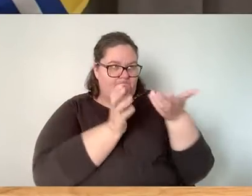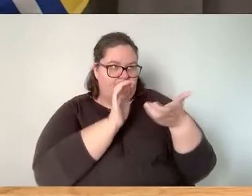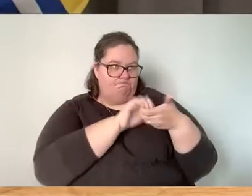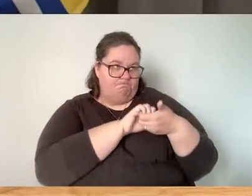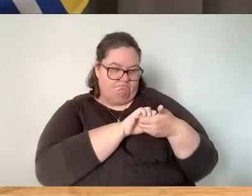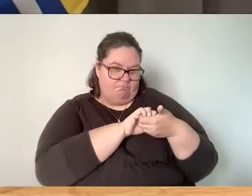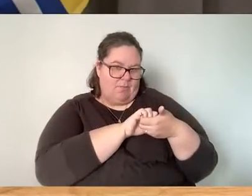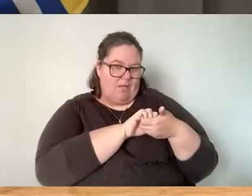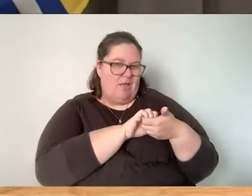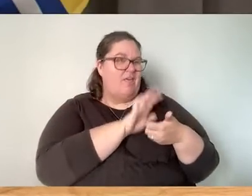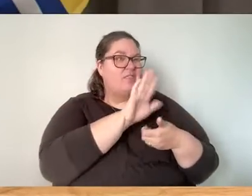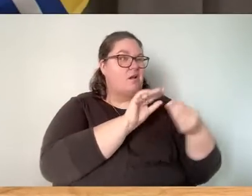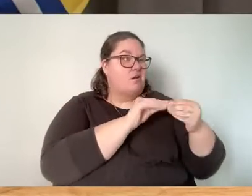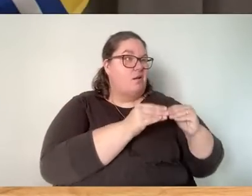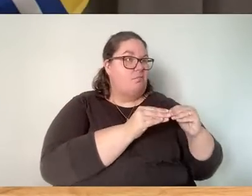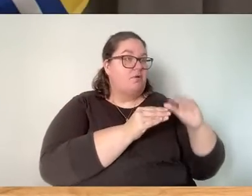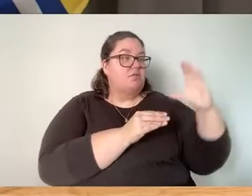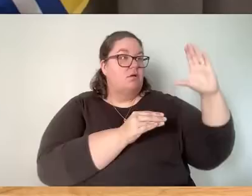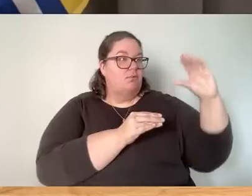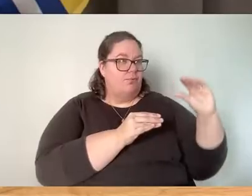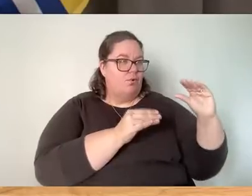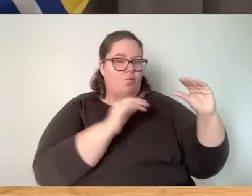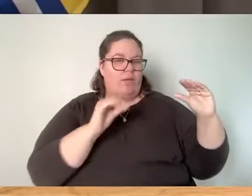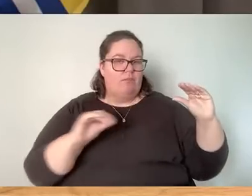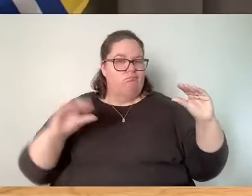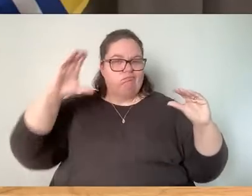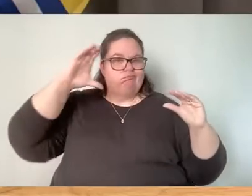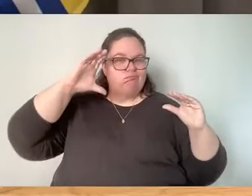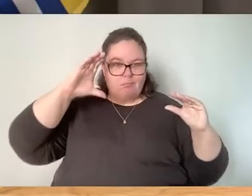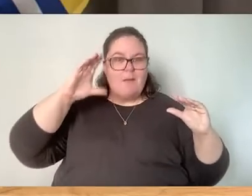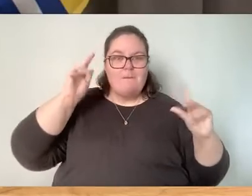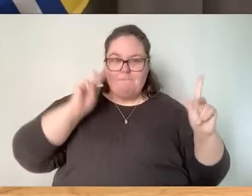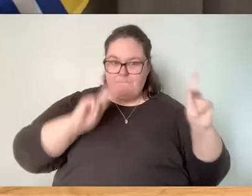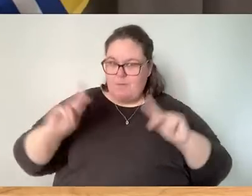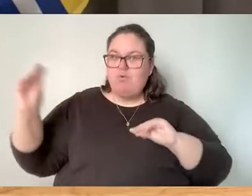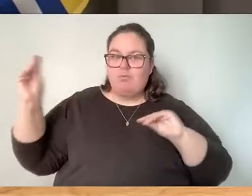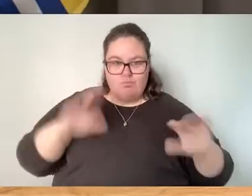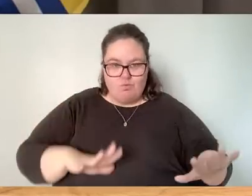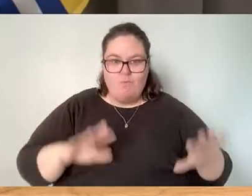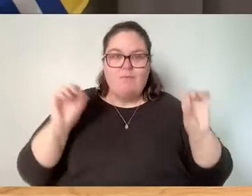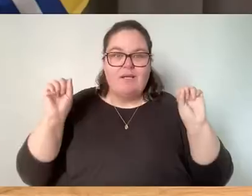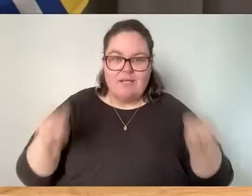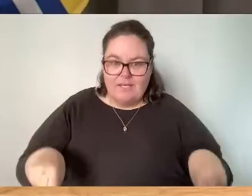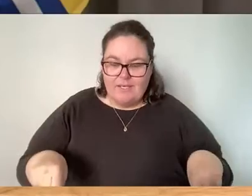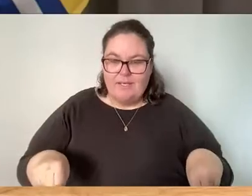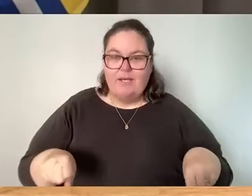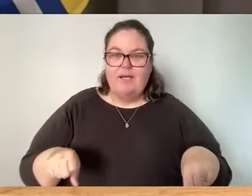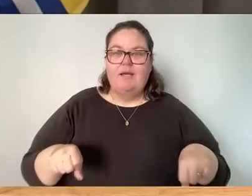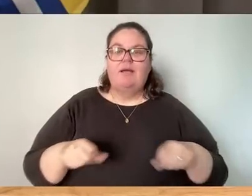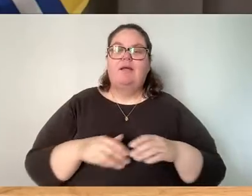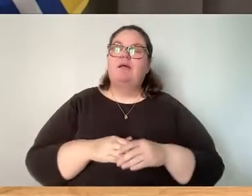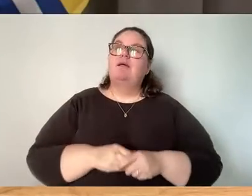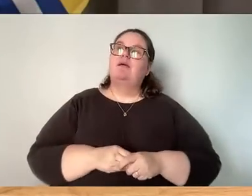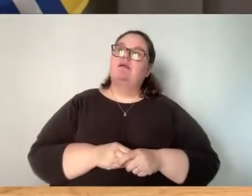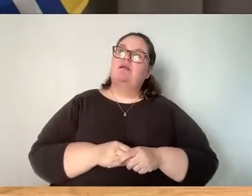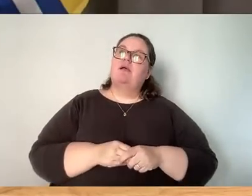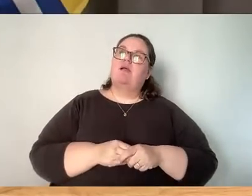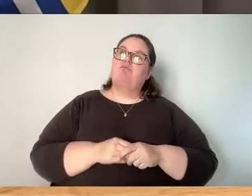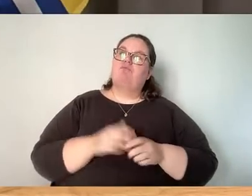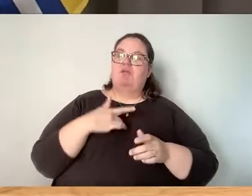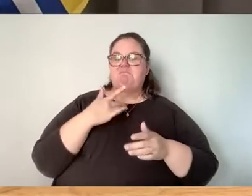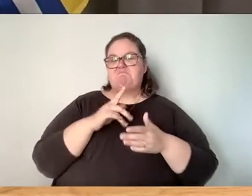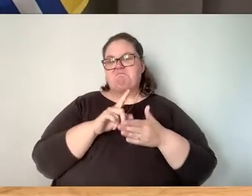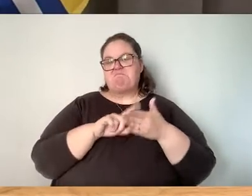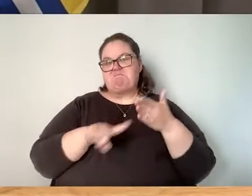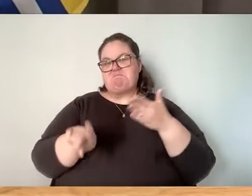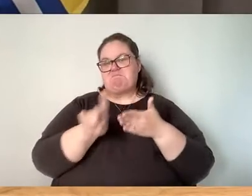level of people coming in New Brunswick, and I'm sure in the next weeks and months we will continue to do